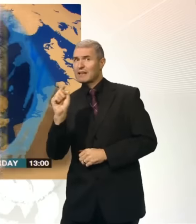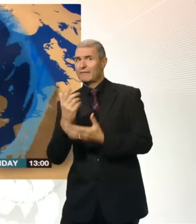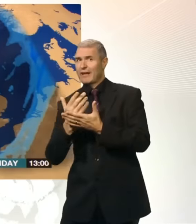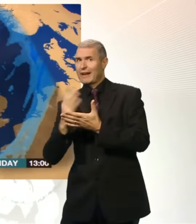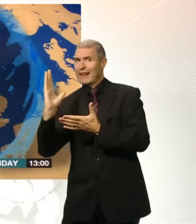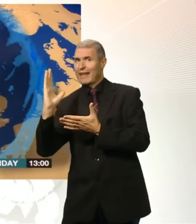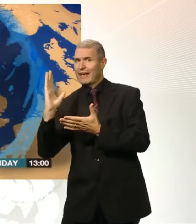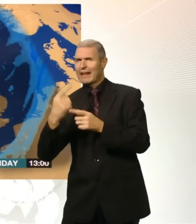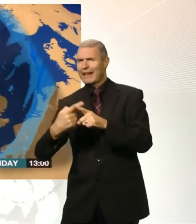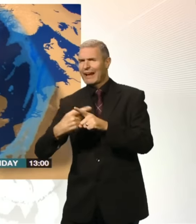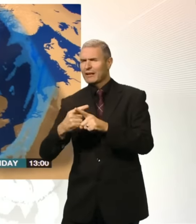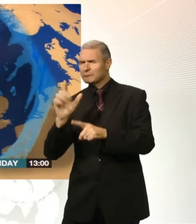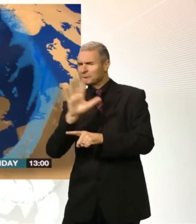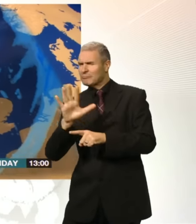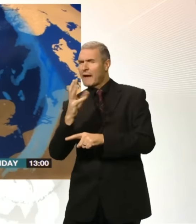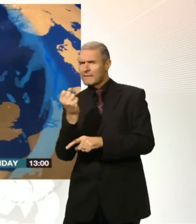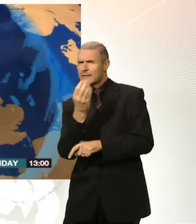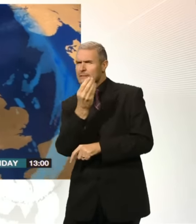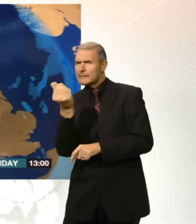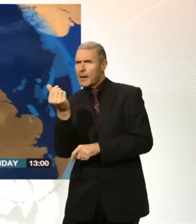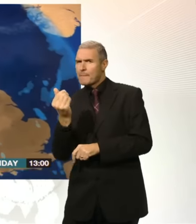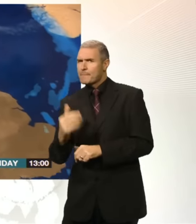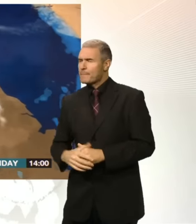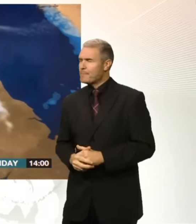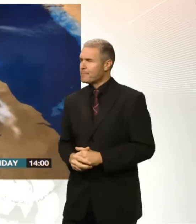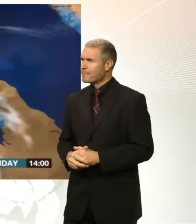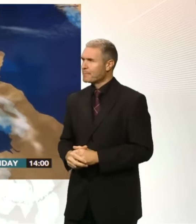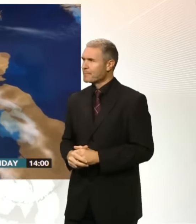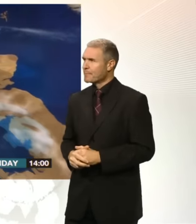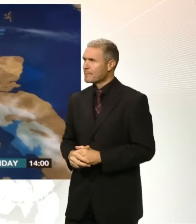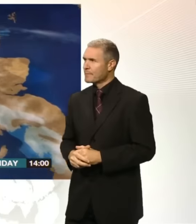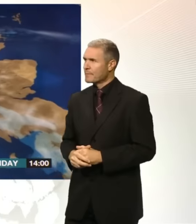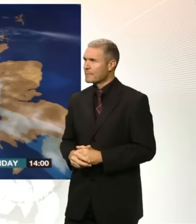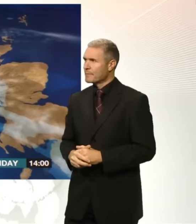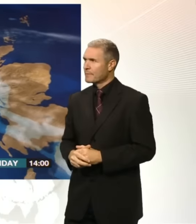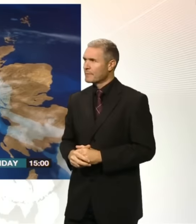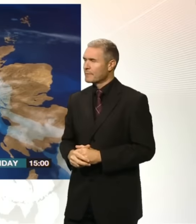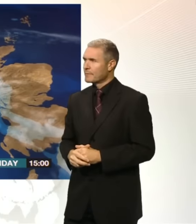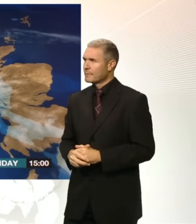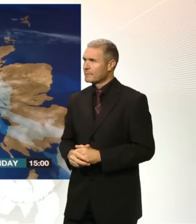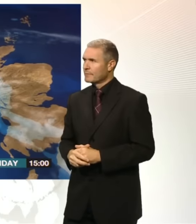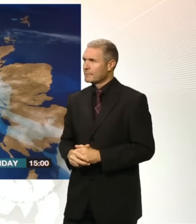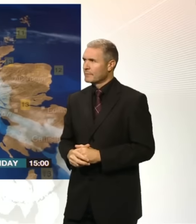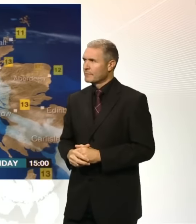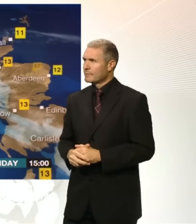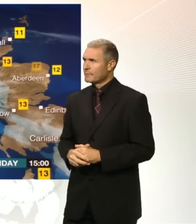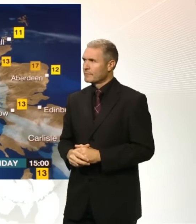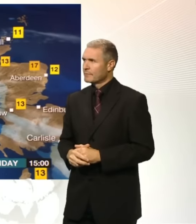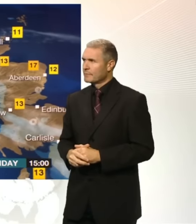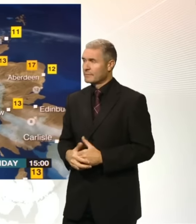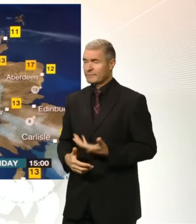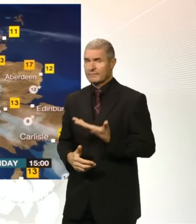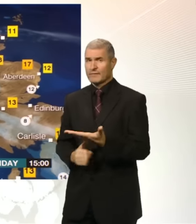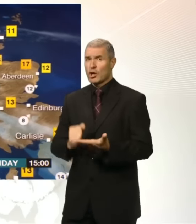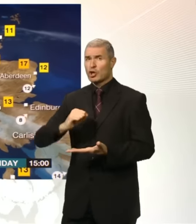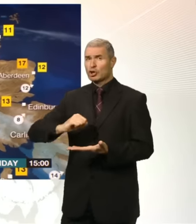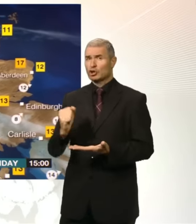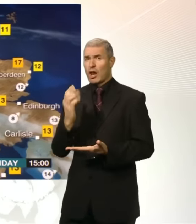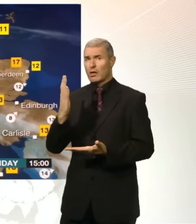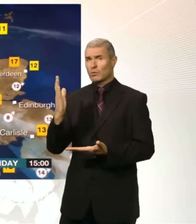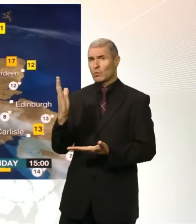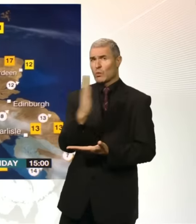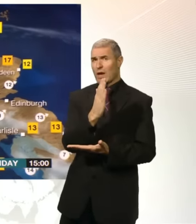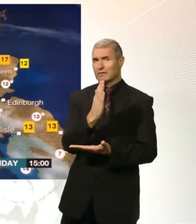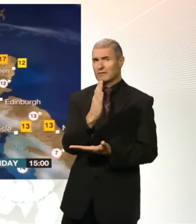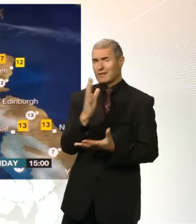northeast England, some glimmers here and there to the lee of high ground, but that black cloud blanket really will be quite dense. And across western Scotland, thick enough for